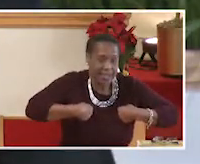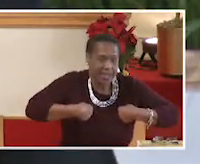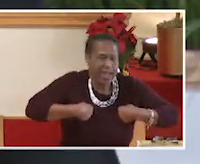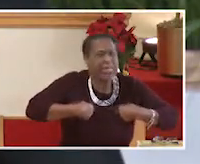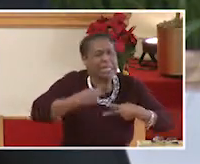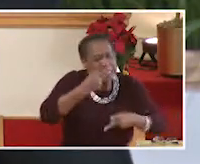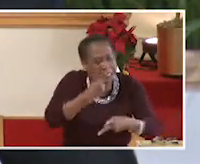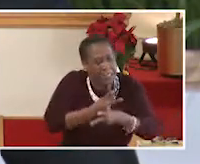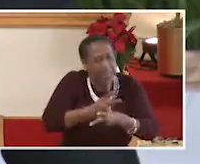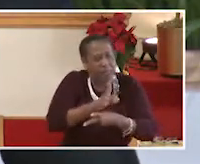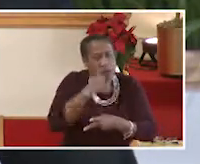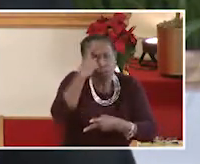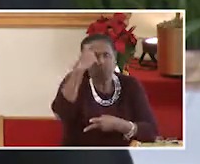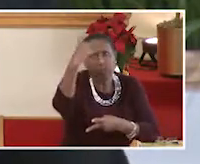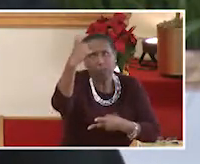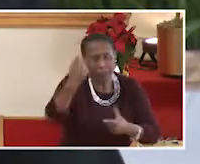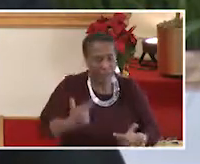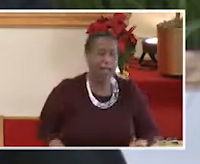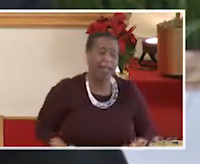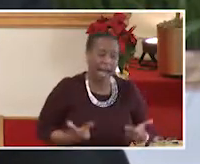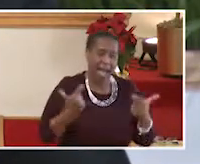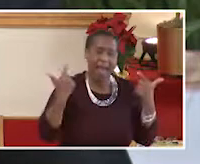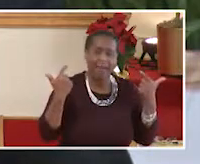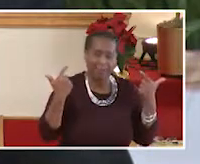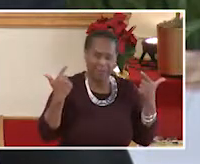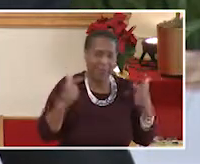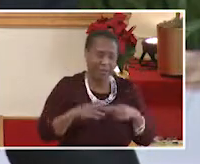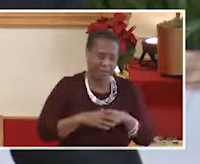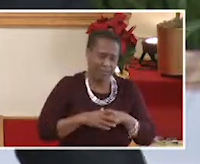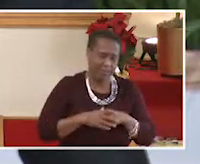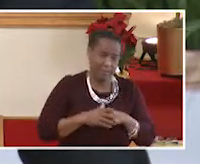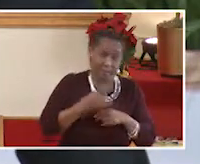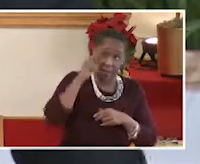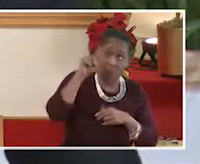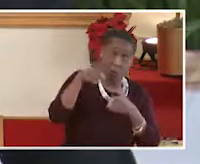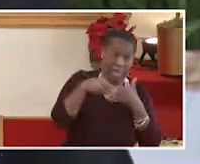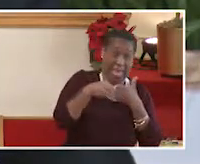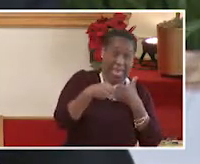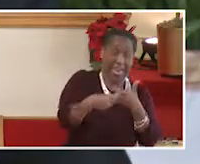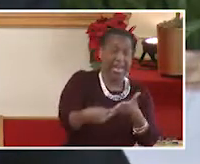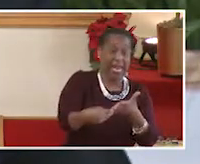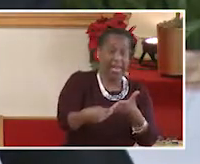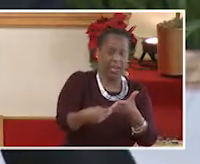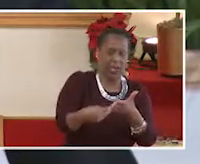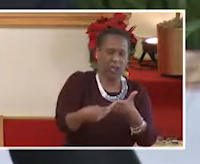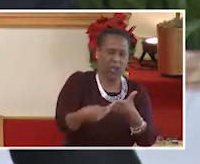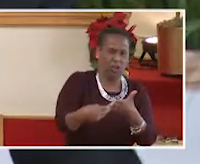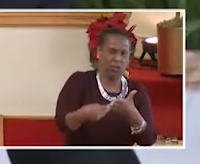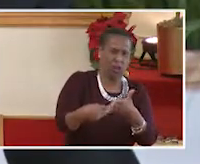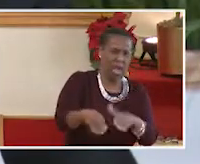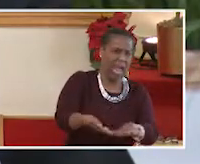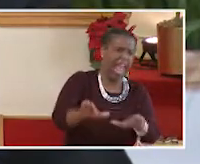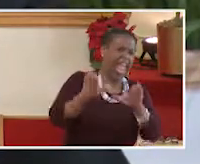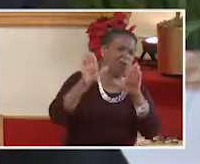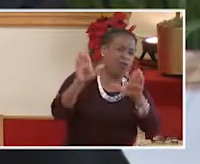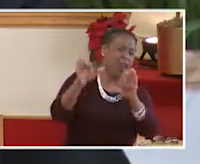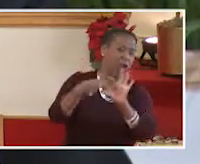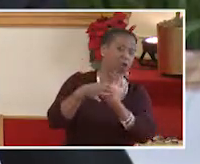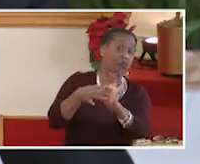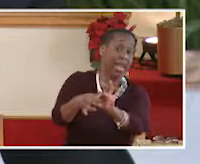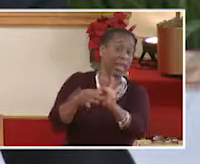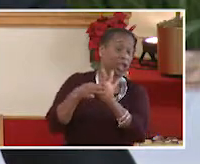Keep your dreams alive, for they lead us to a greater intimate